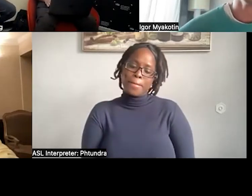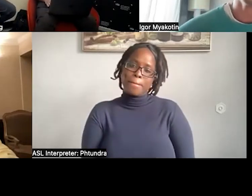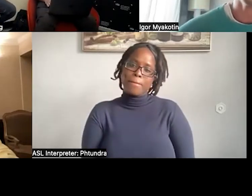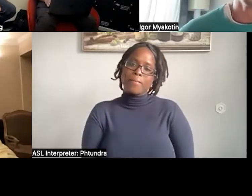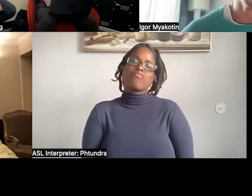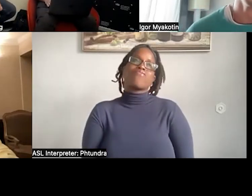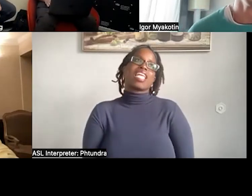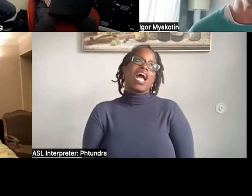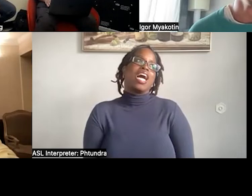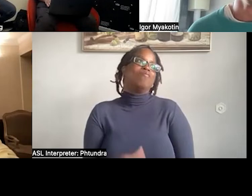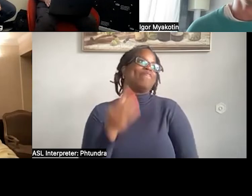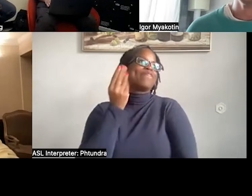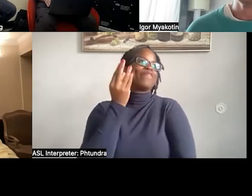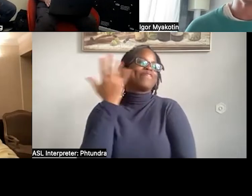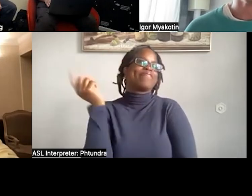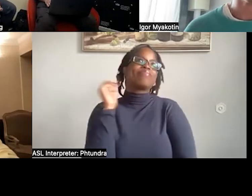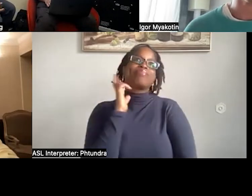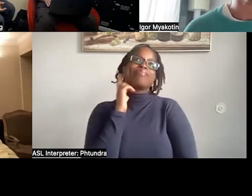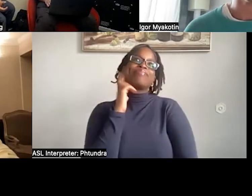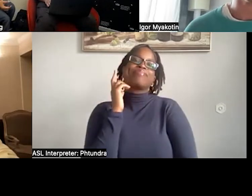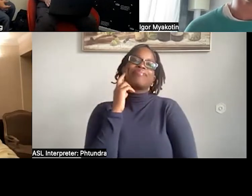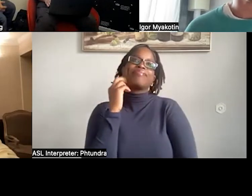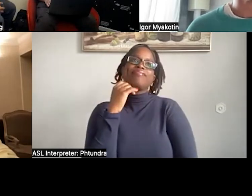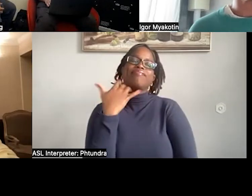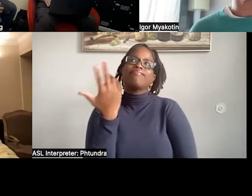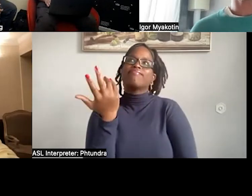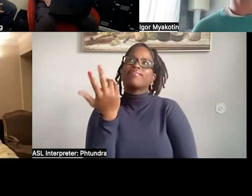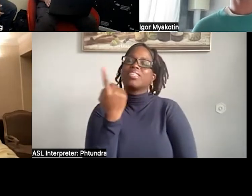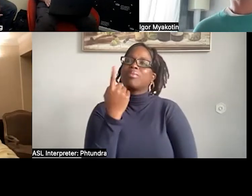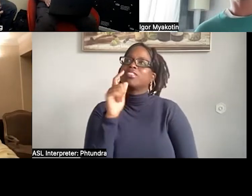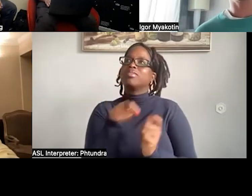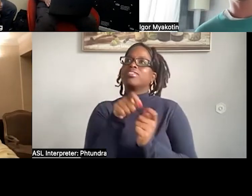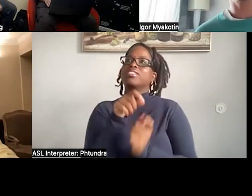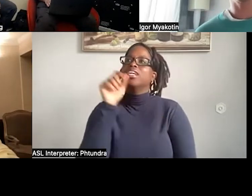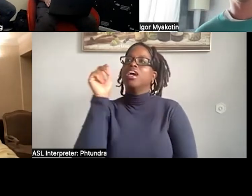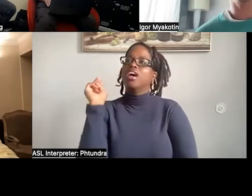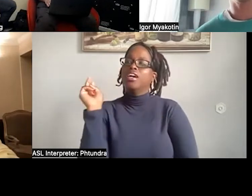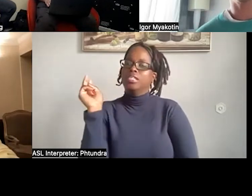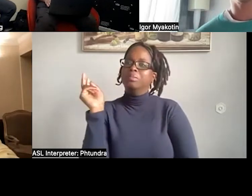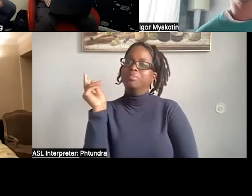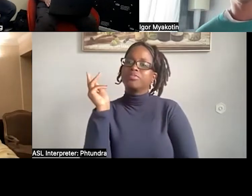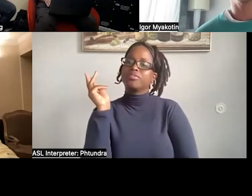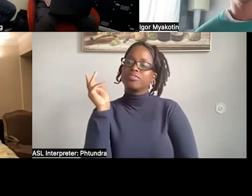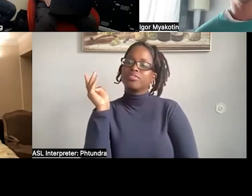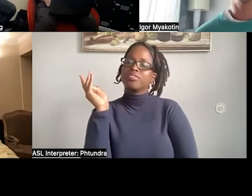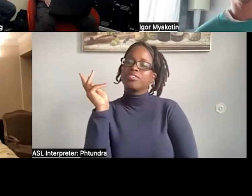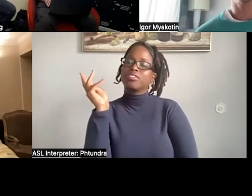Well, I'm trying to think about something specific. Yes, for example, it's